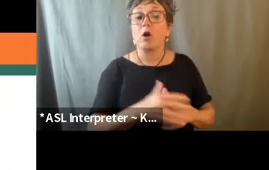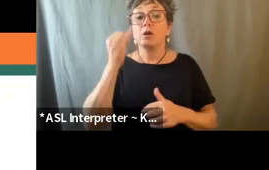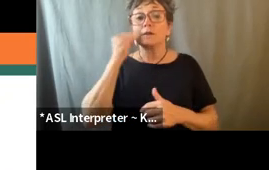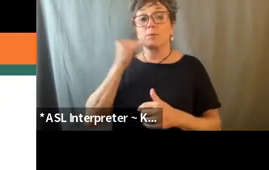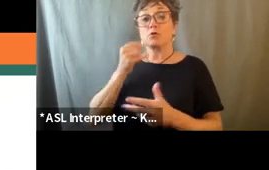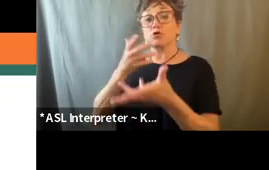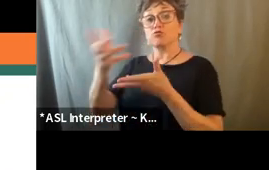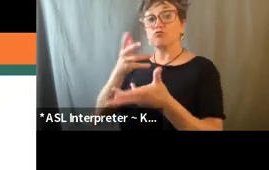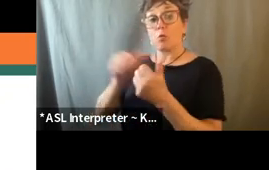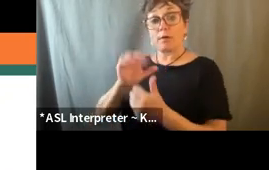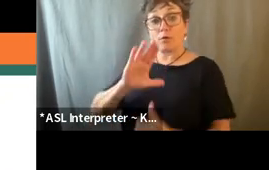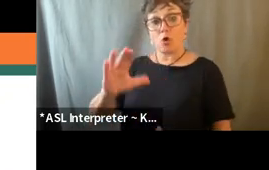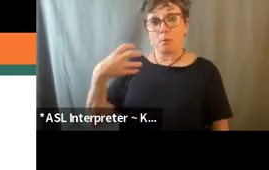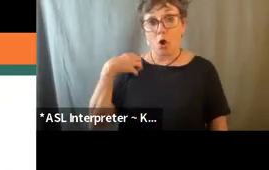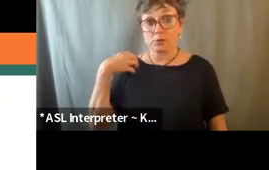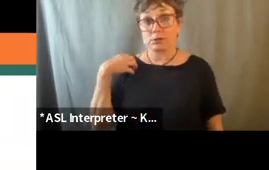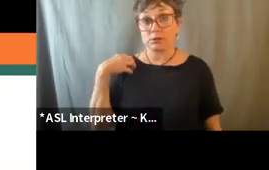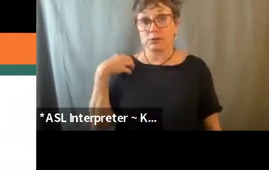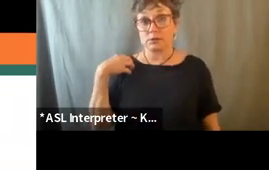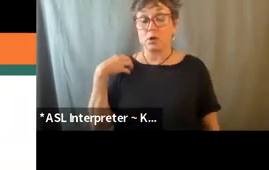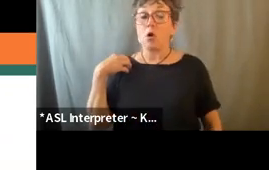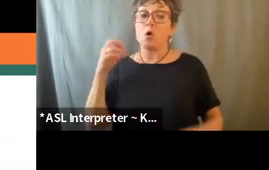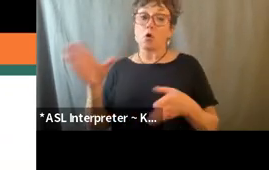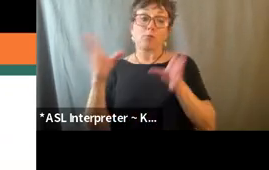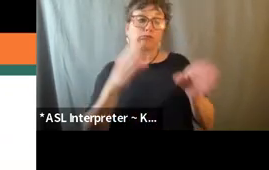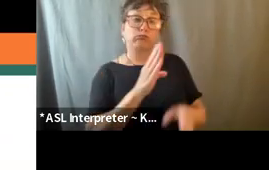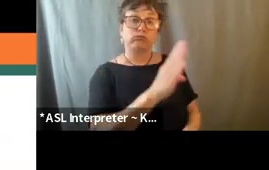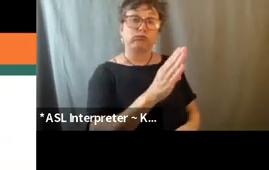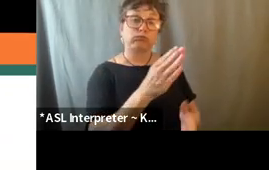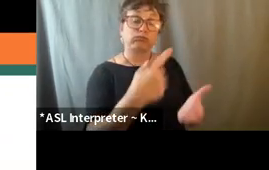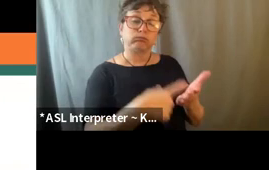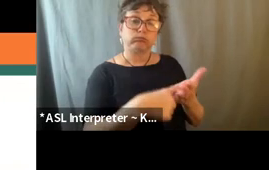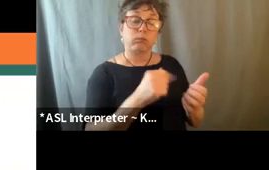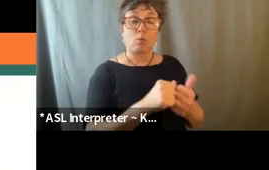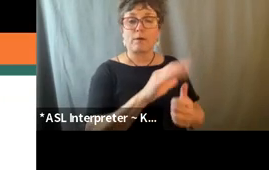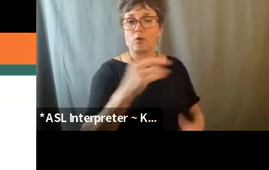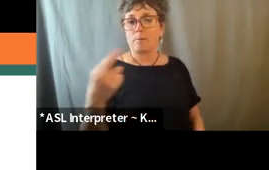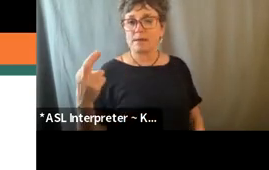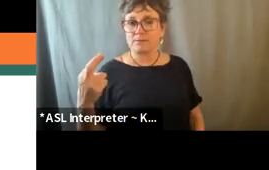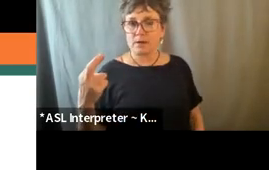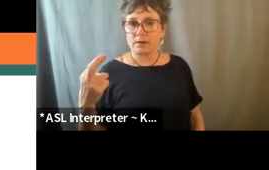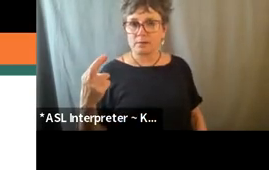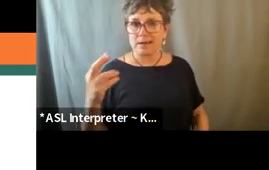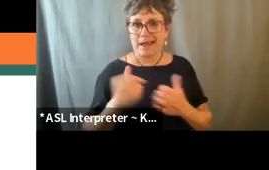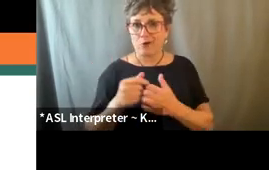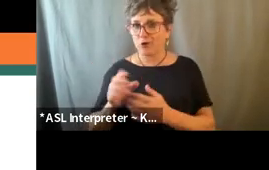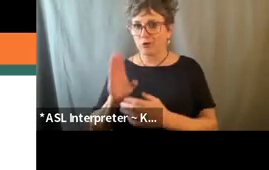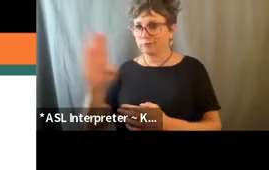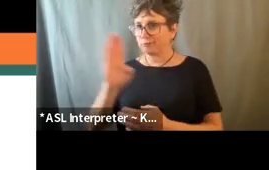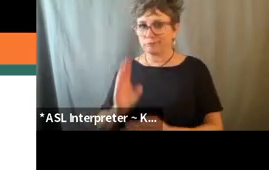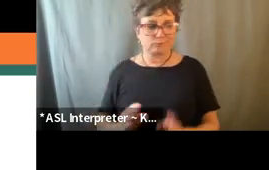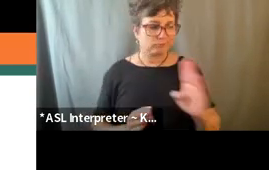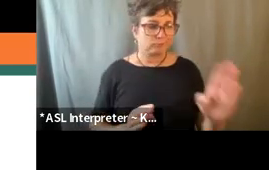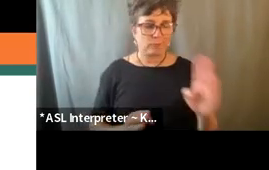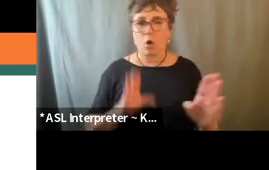compared to, a best friend. Those are going to be very different conversations. And so if you have